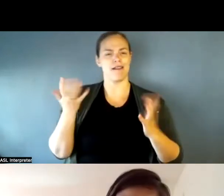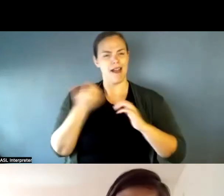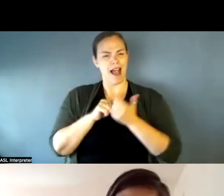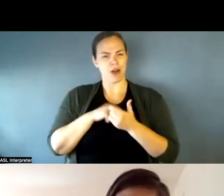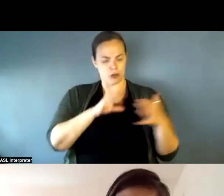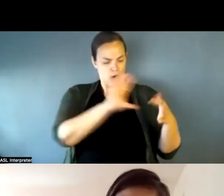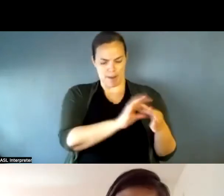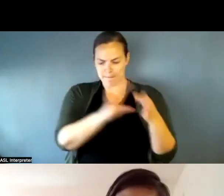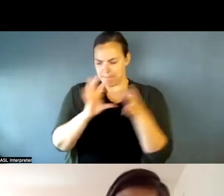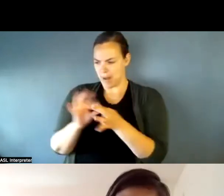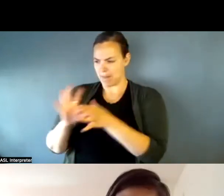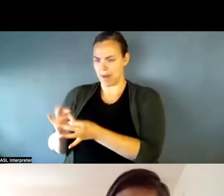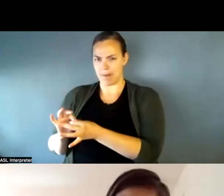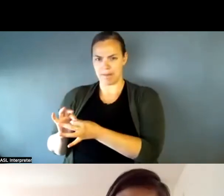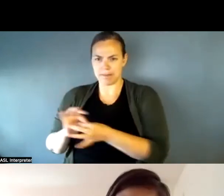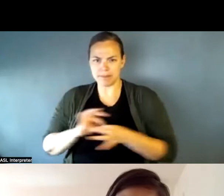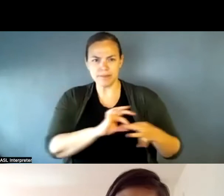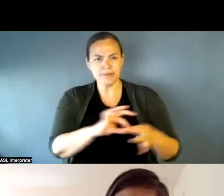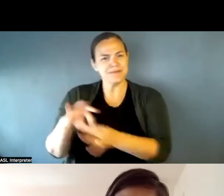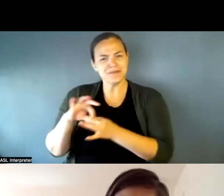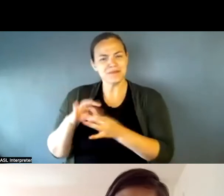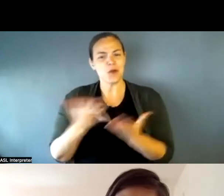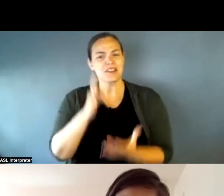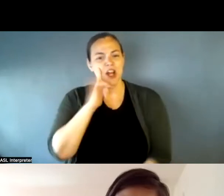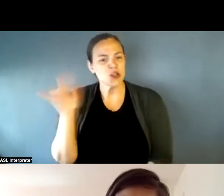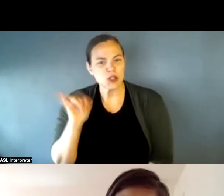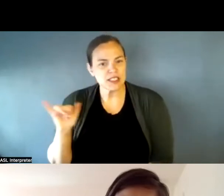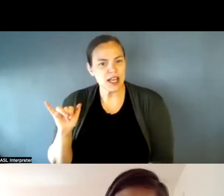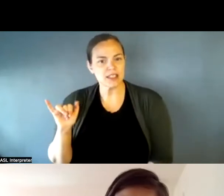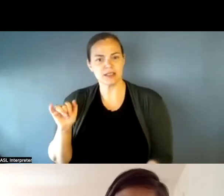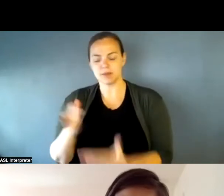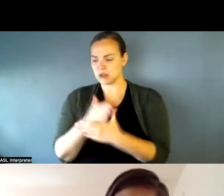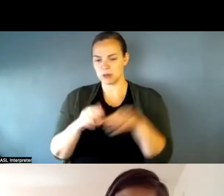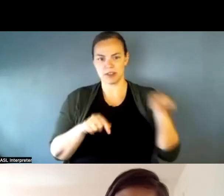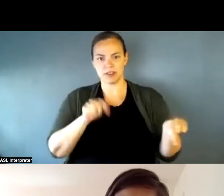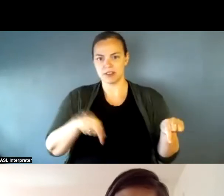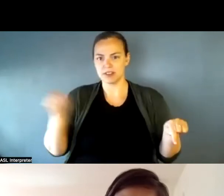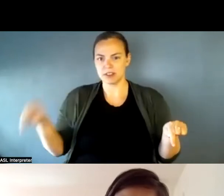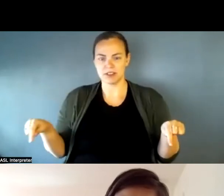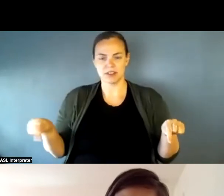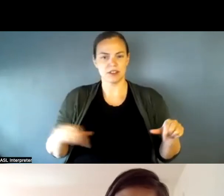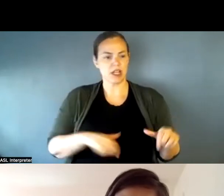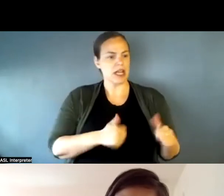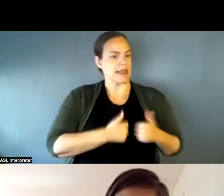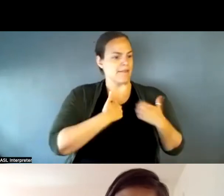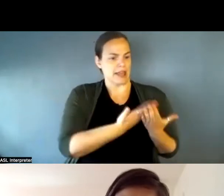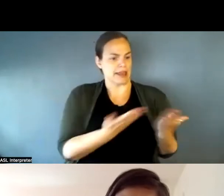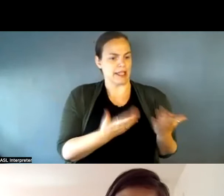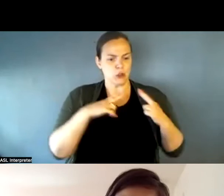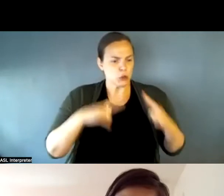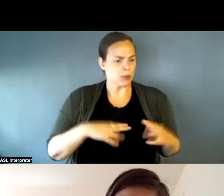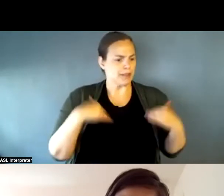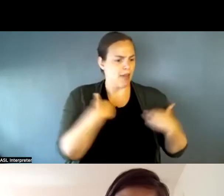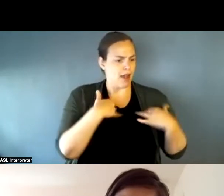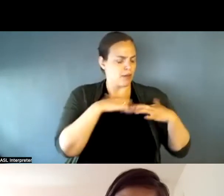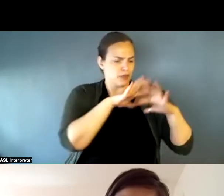our relationship with the natural world, urban space, and the other living things that inhabit